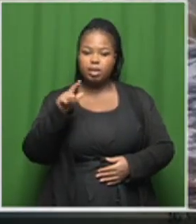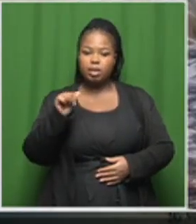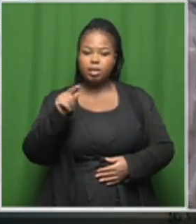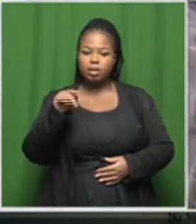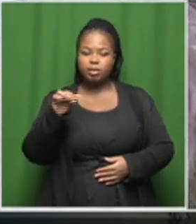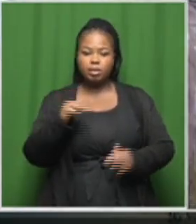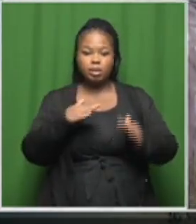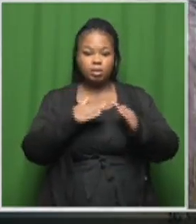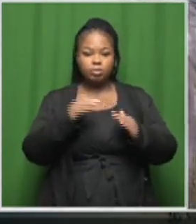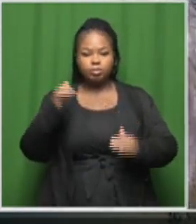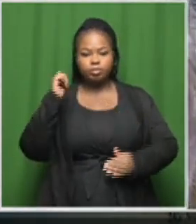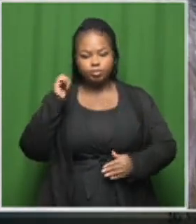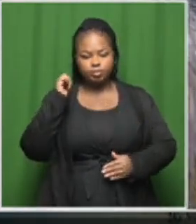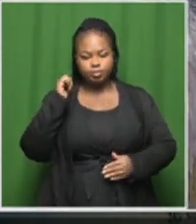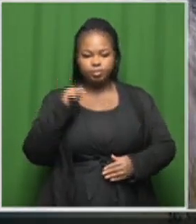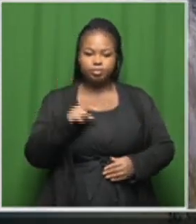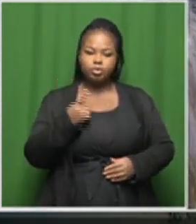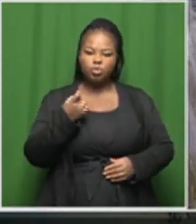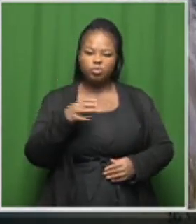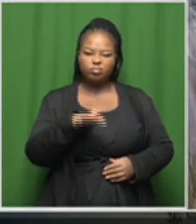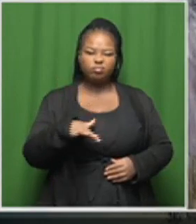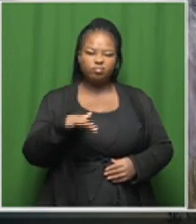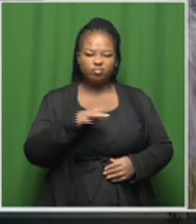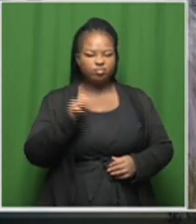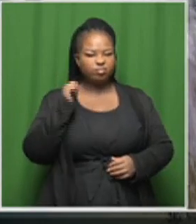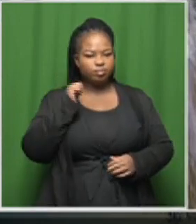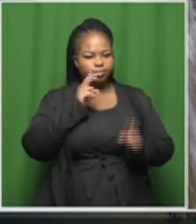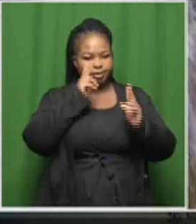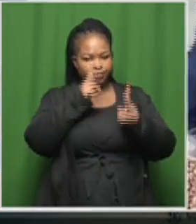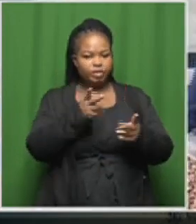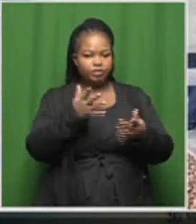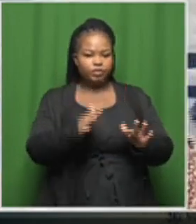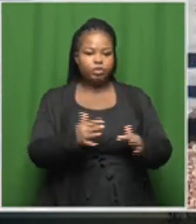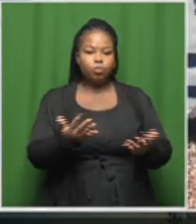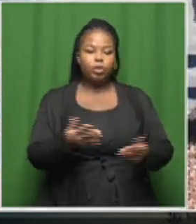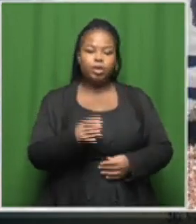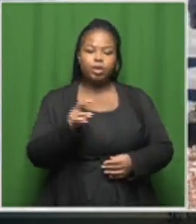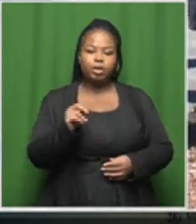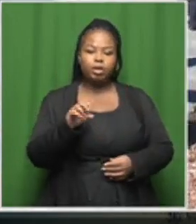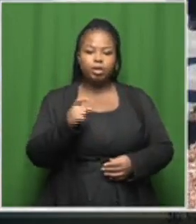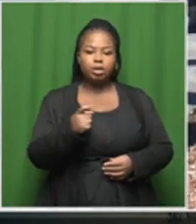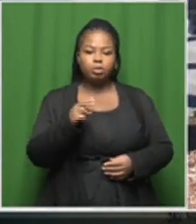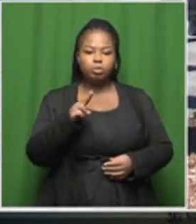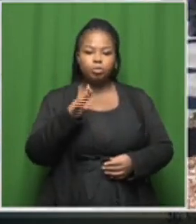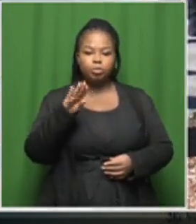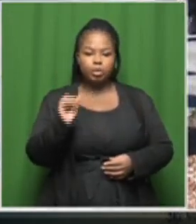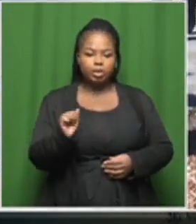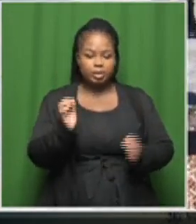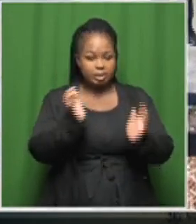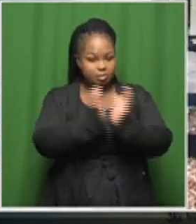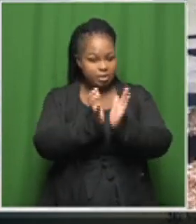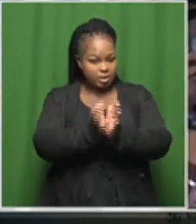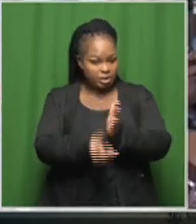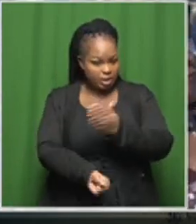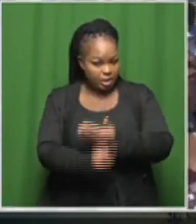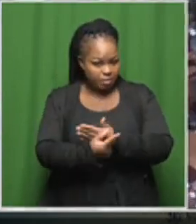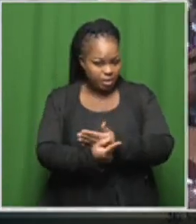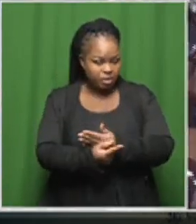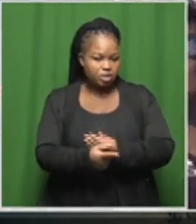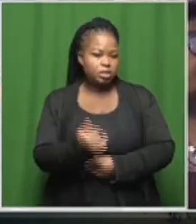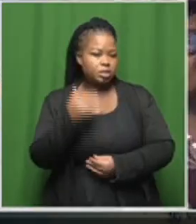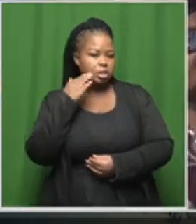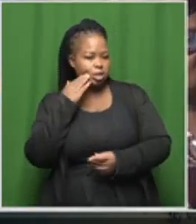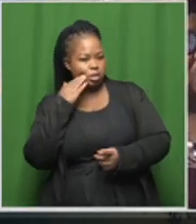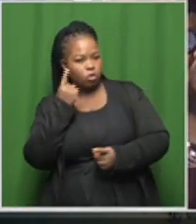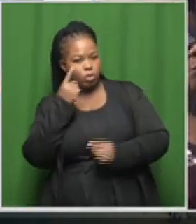also one of the areas that we visited within Gqeberha, where they held their meetings, how when they figured out